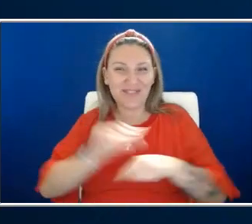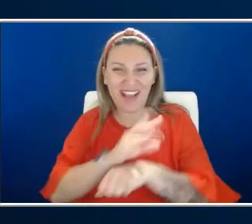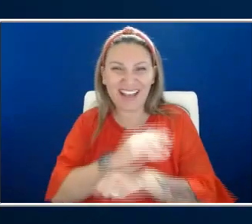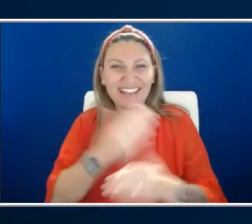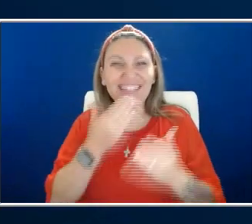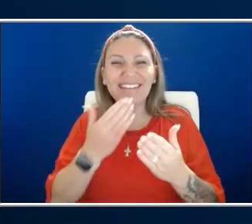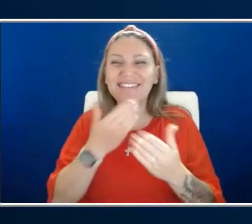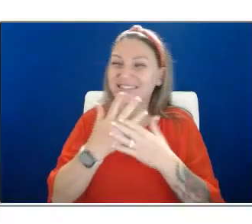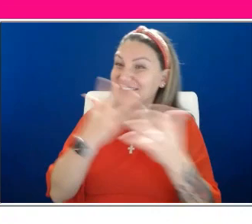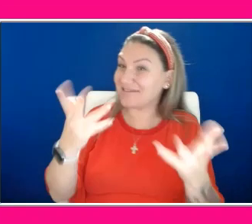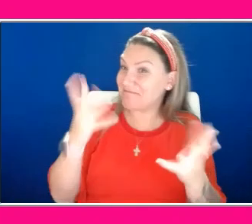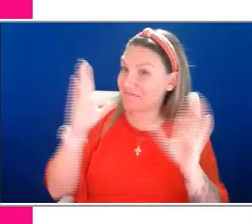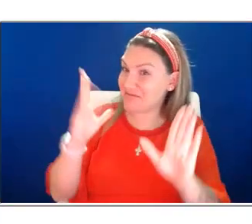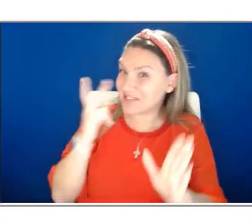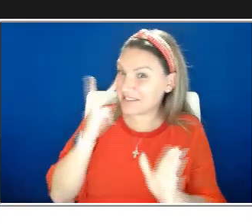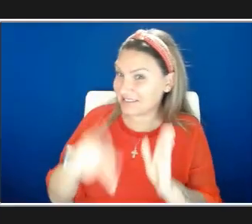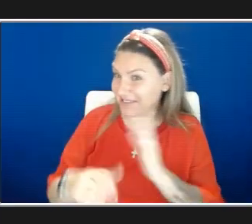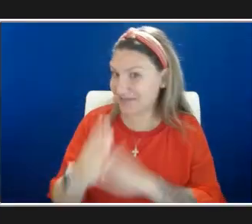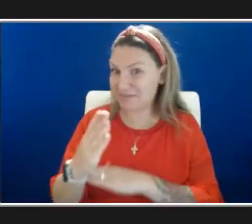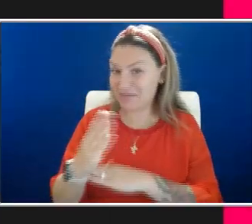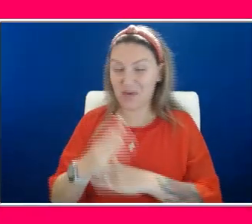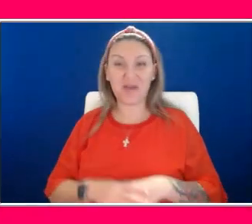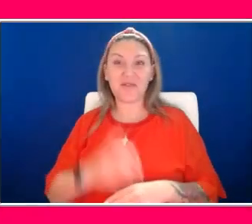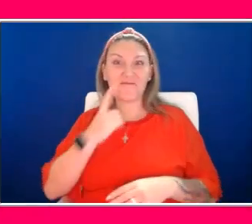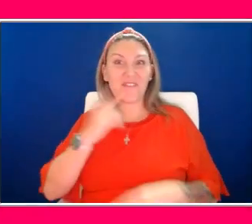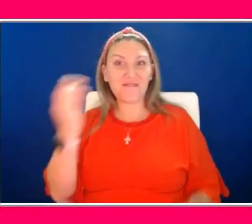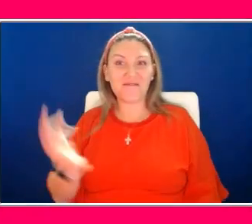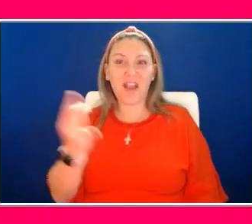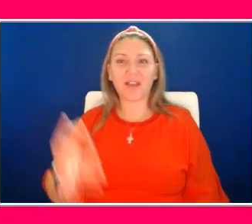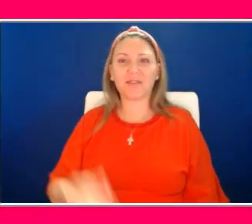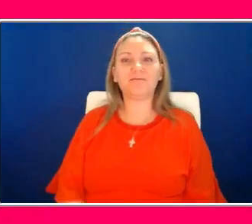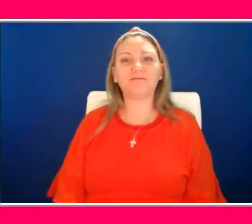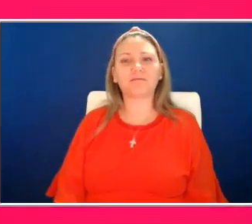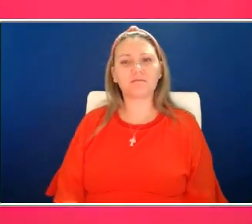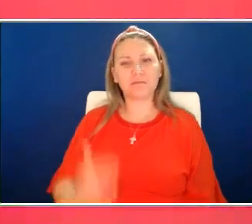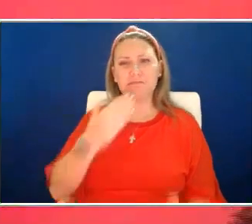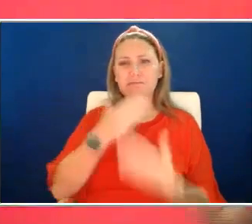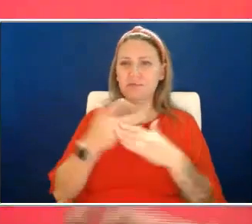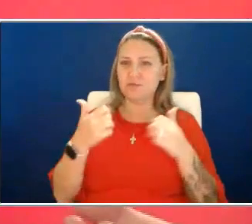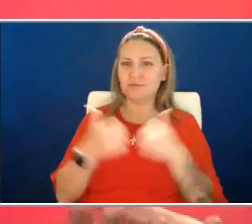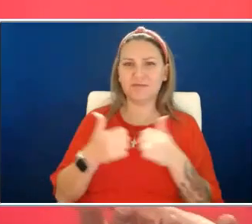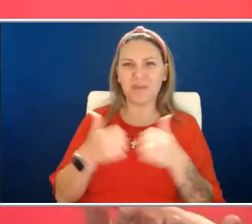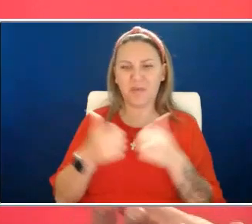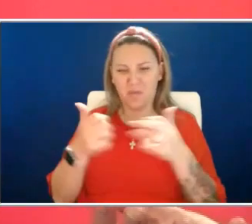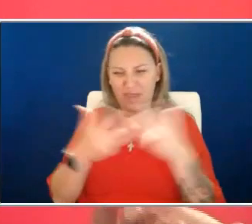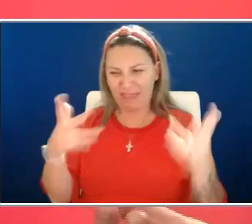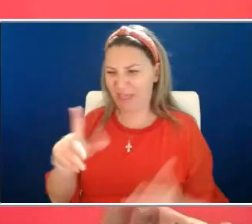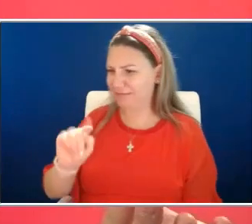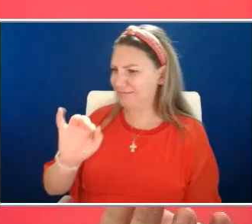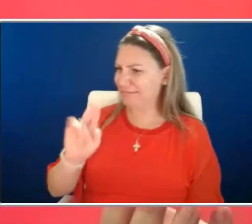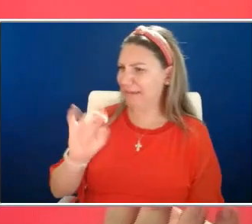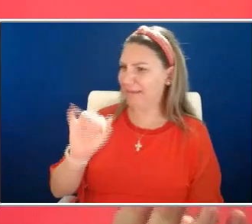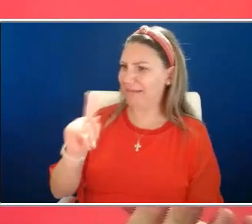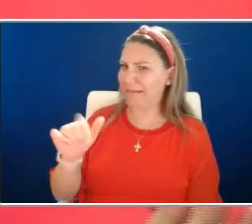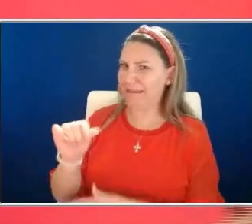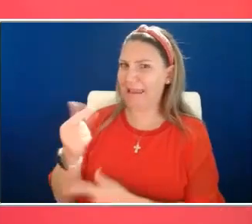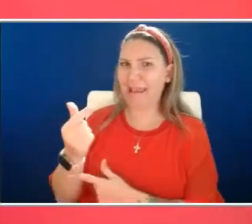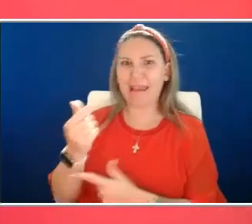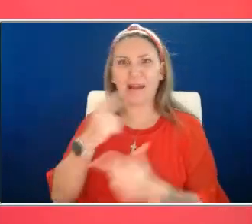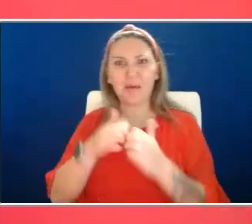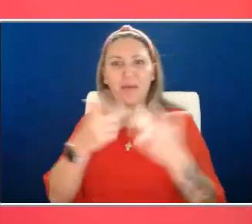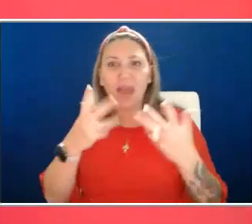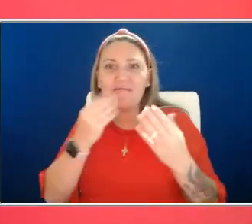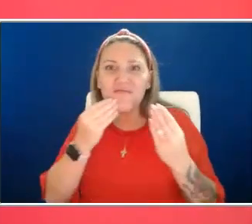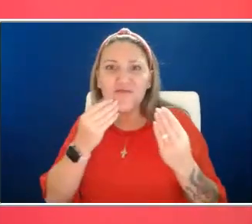Great to see you this morning. Thanks for being with us on this Red Friday. Well, what's a good football game without the tailgate, without the great food? This Red Friday, we are cooking up